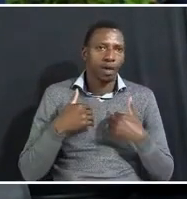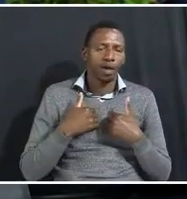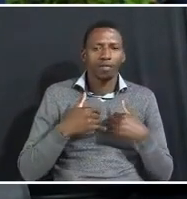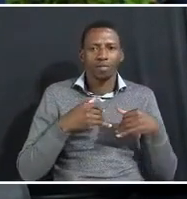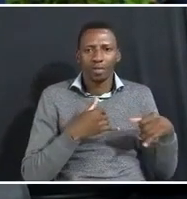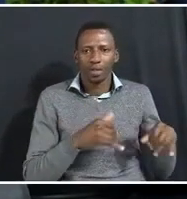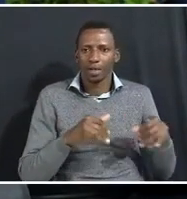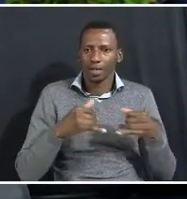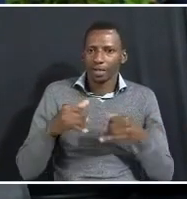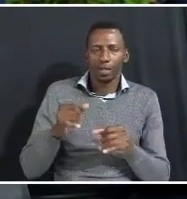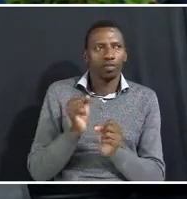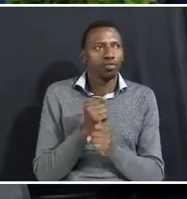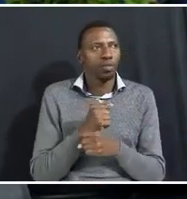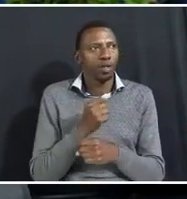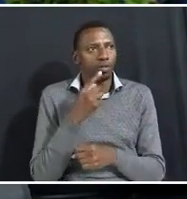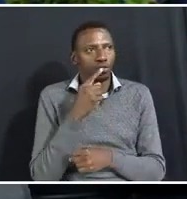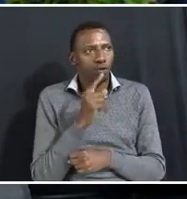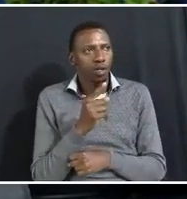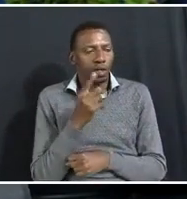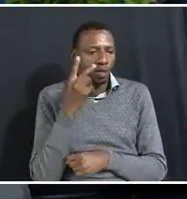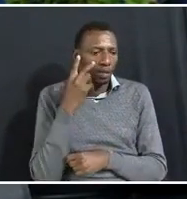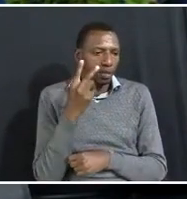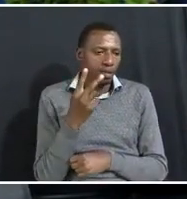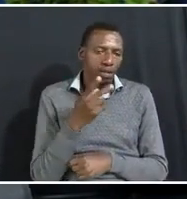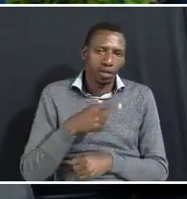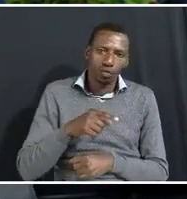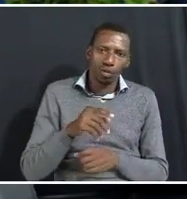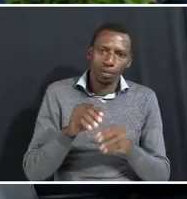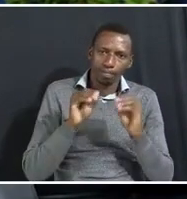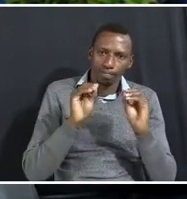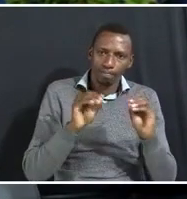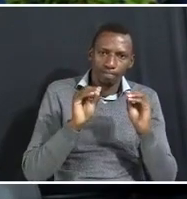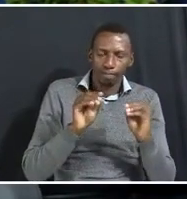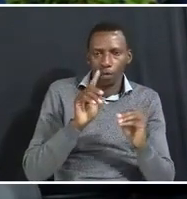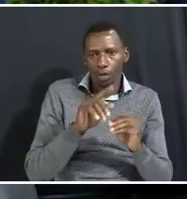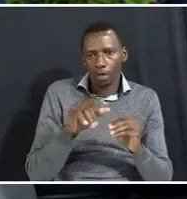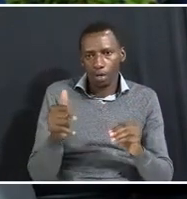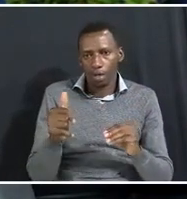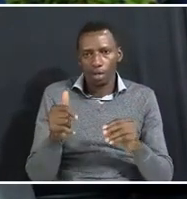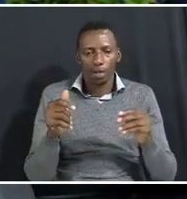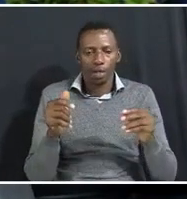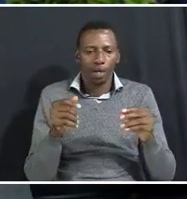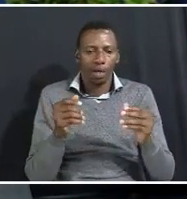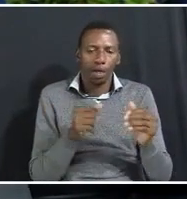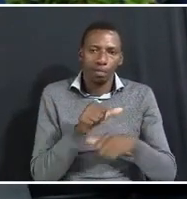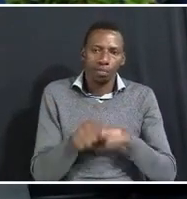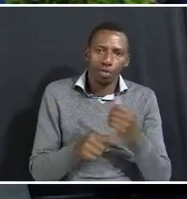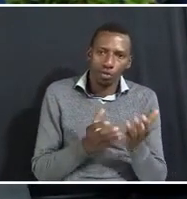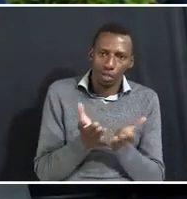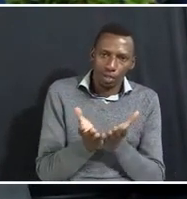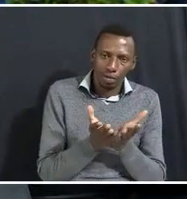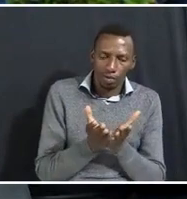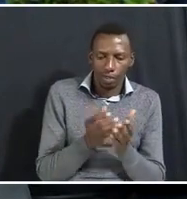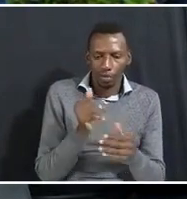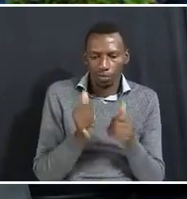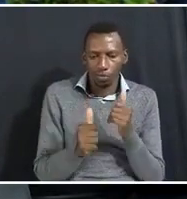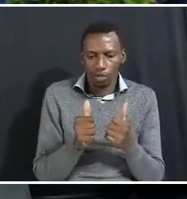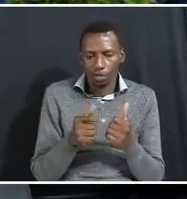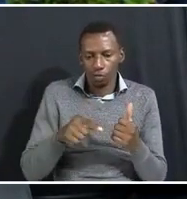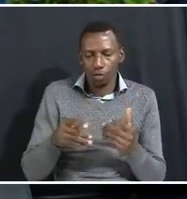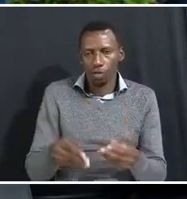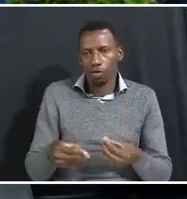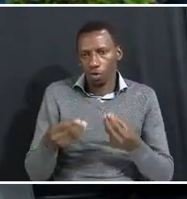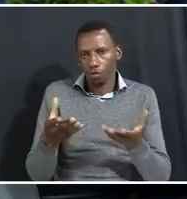tried to make sure that we enlighten one another on the services that we